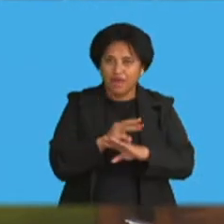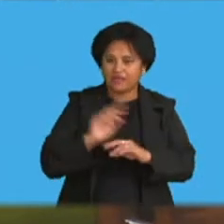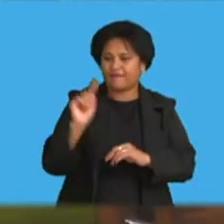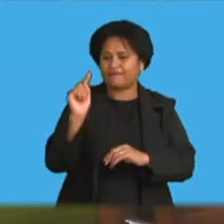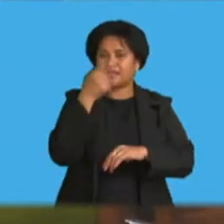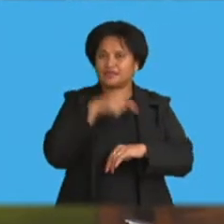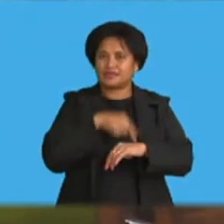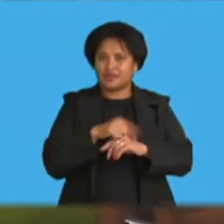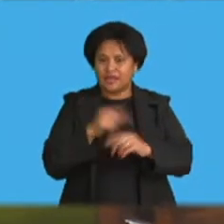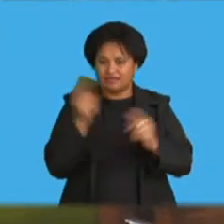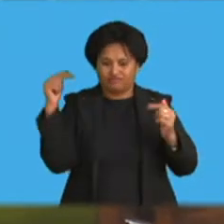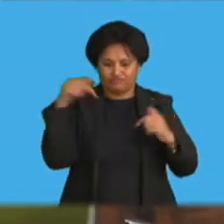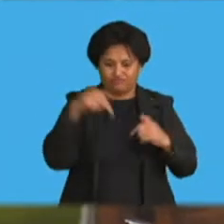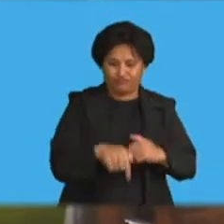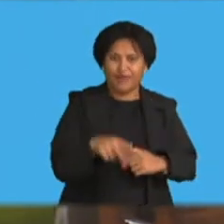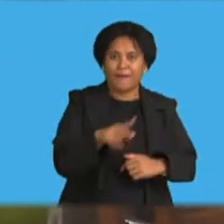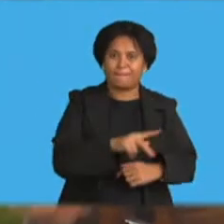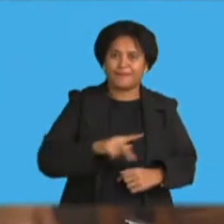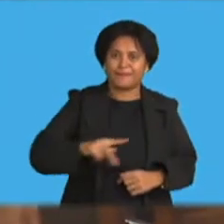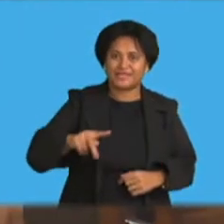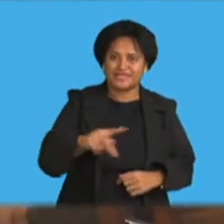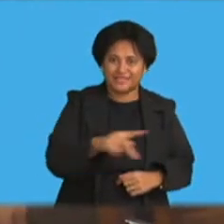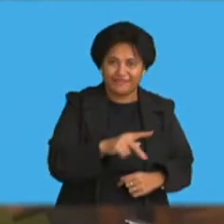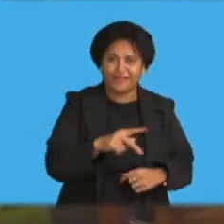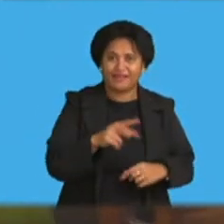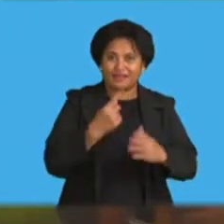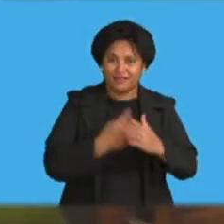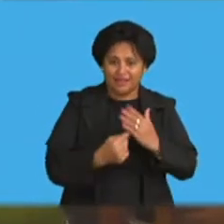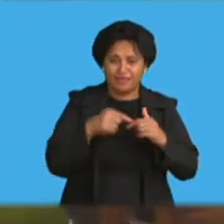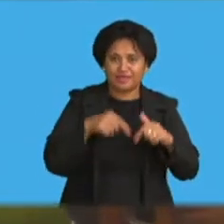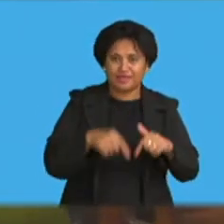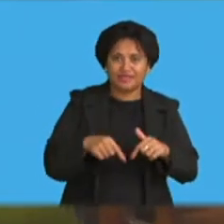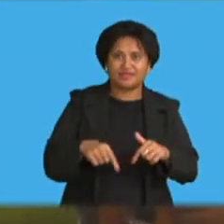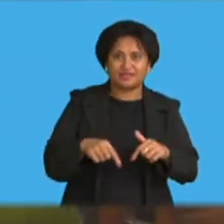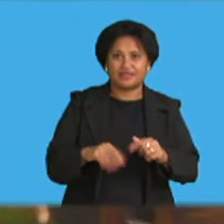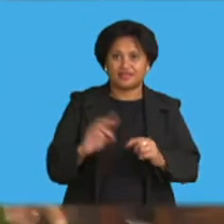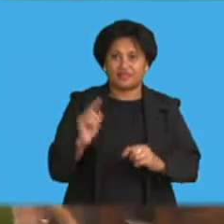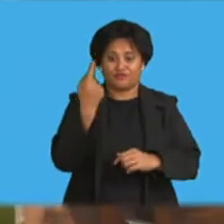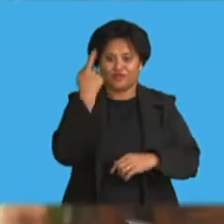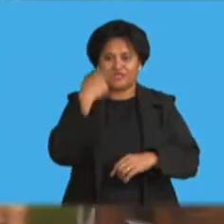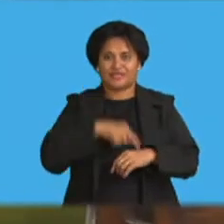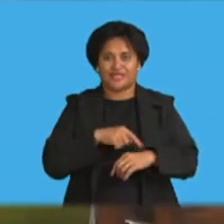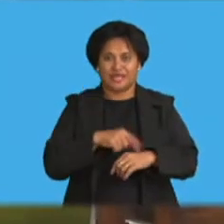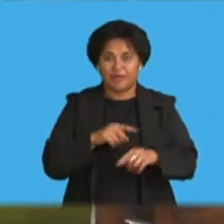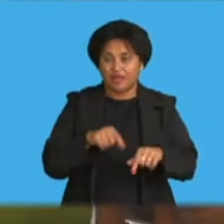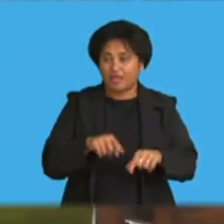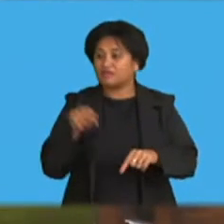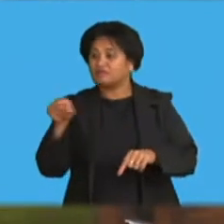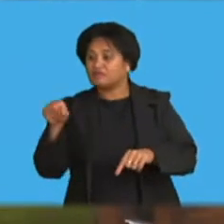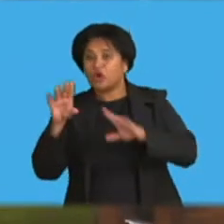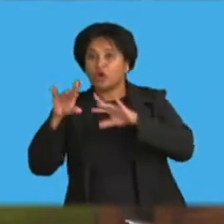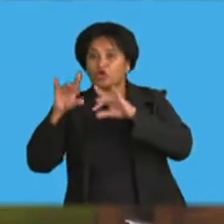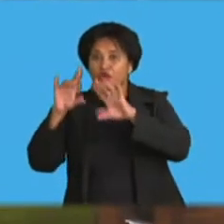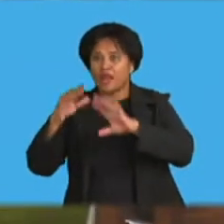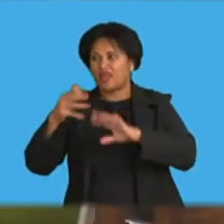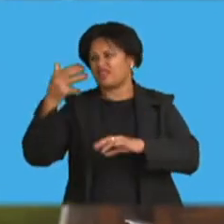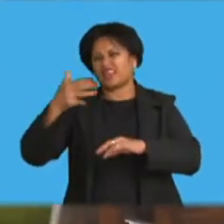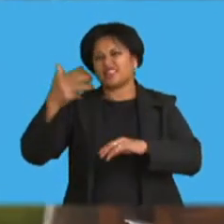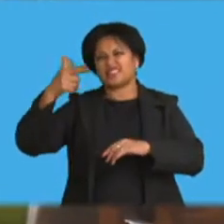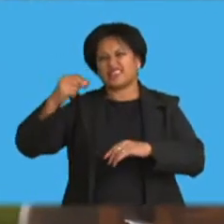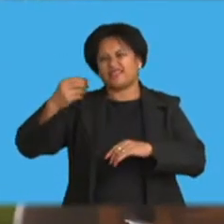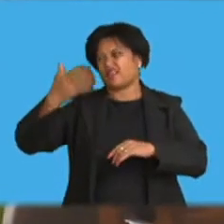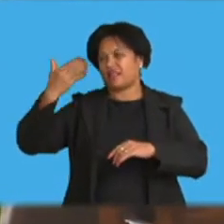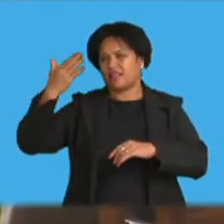to a Pacific Island nation, and indeed the first time since it was last held in this part of the world in Australia in the early 1970s, Madam